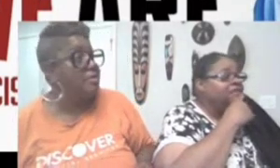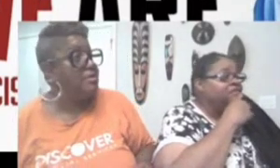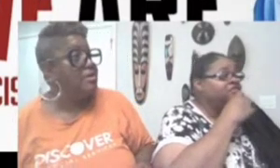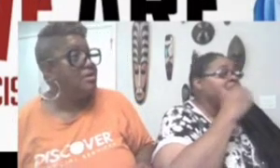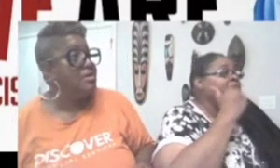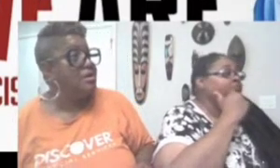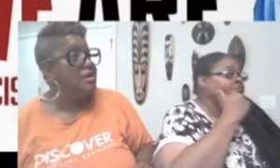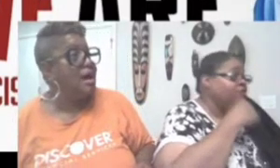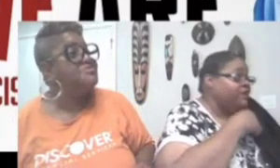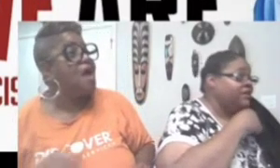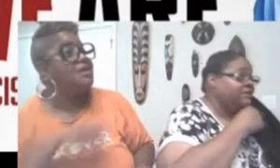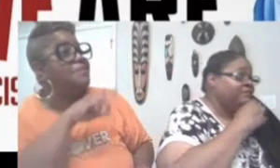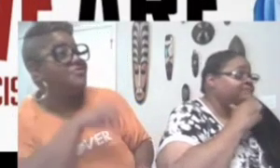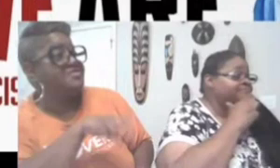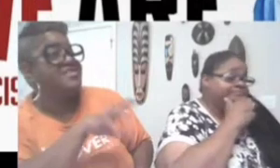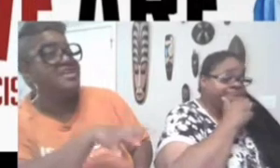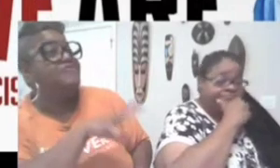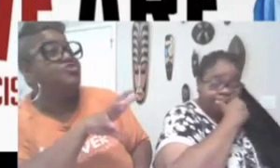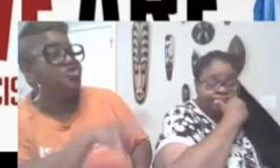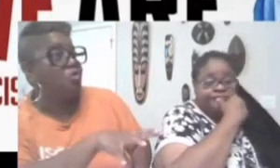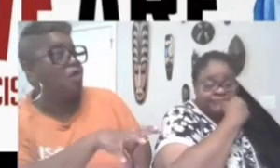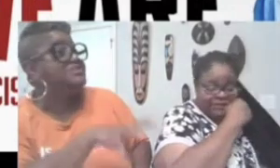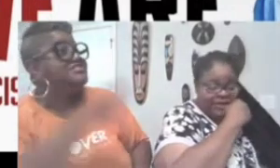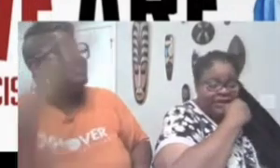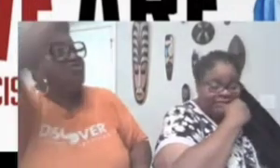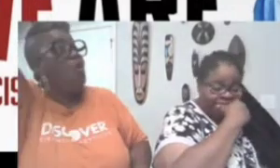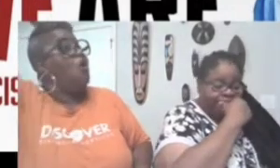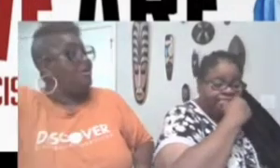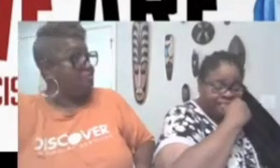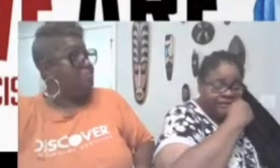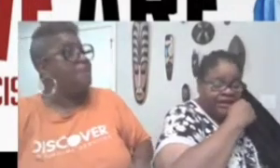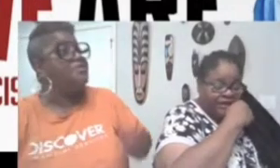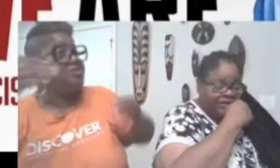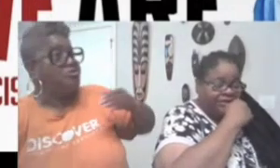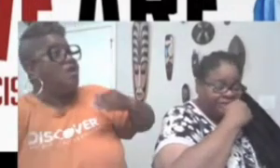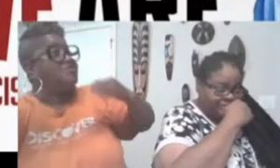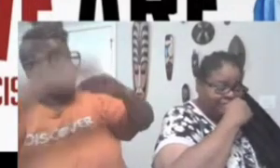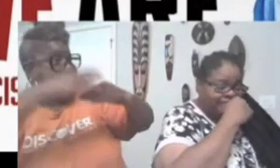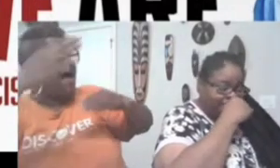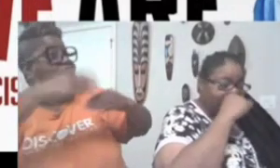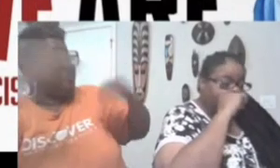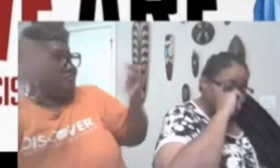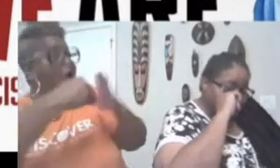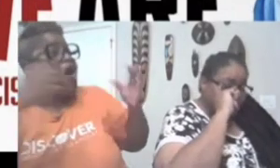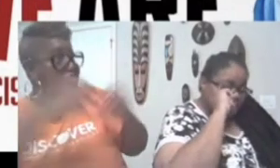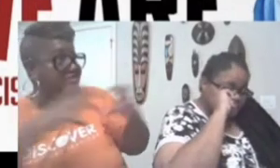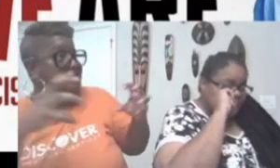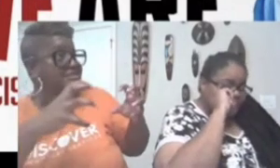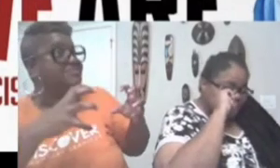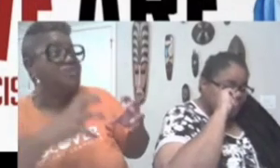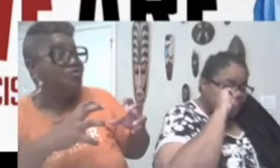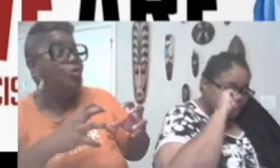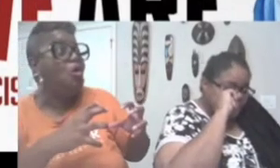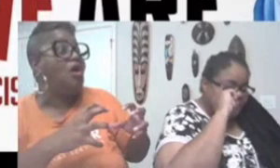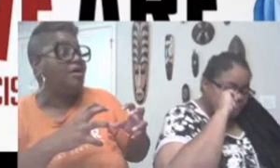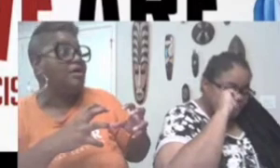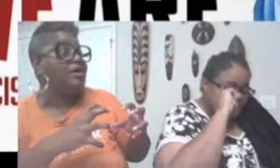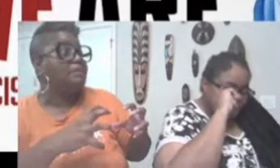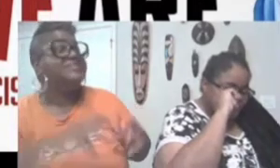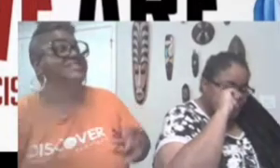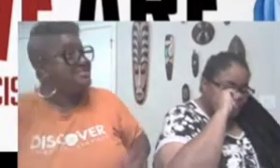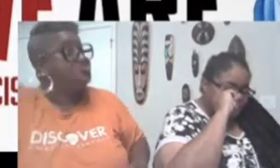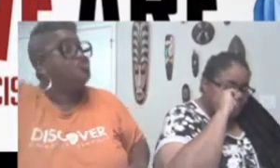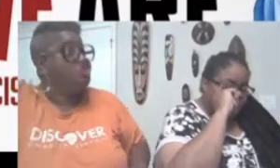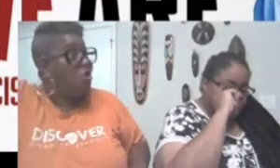No, she's talking about New York. I'm talking about the city of New York, which is the North. Remember the North and the South fought the civil war,